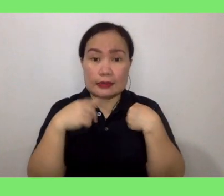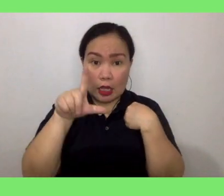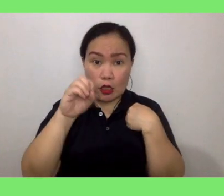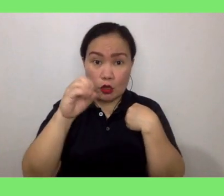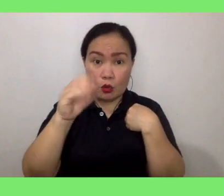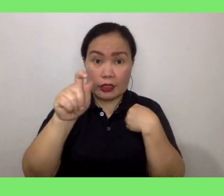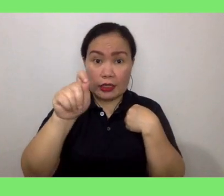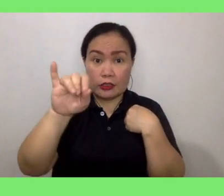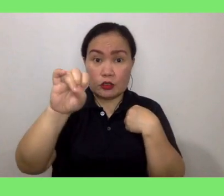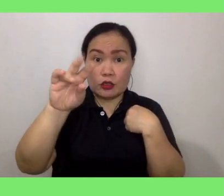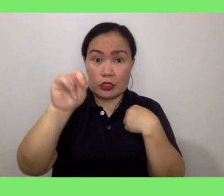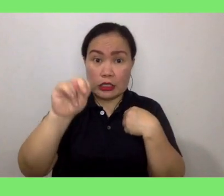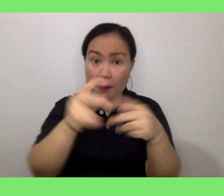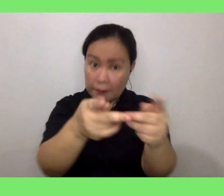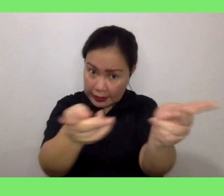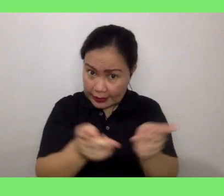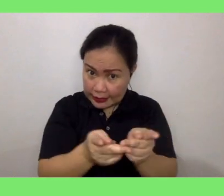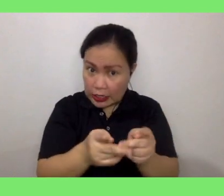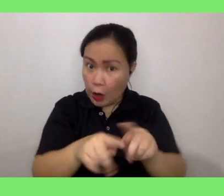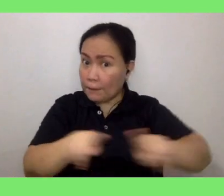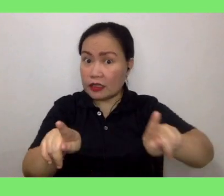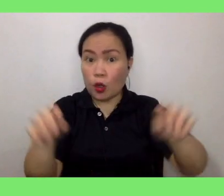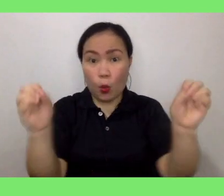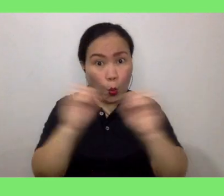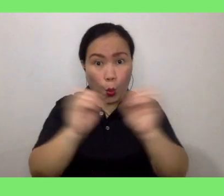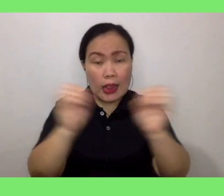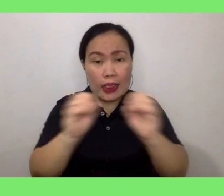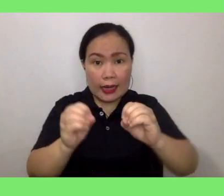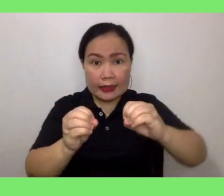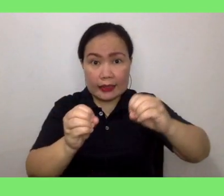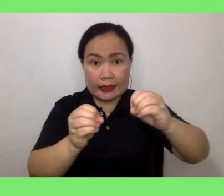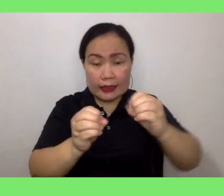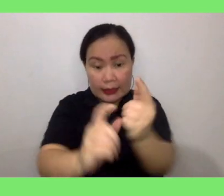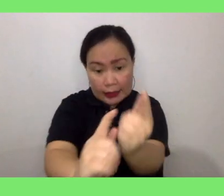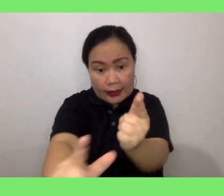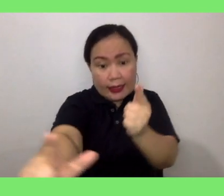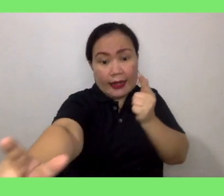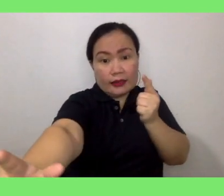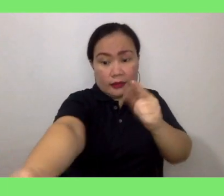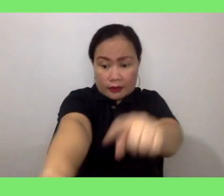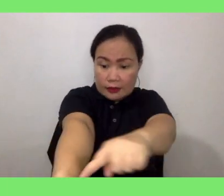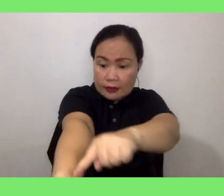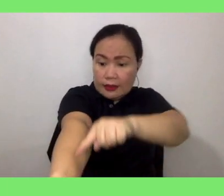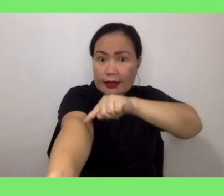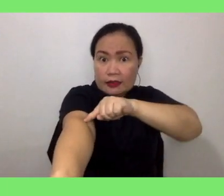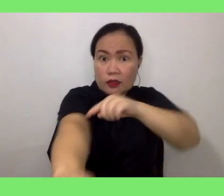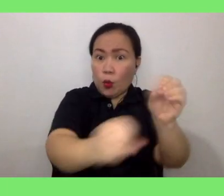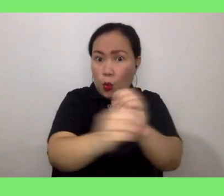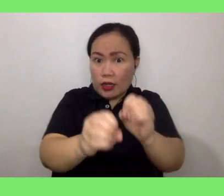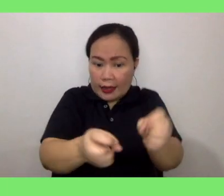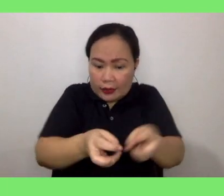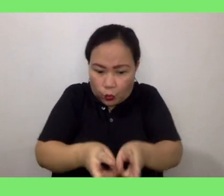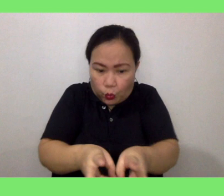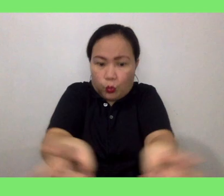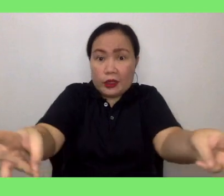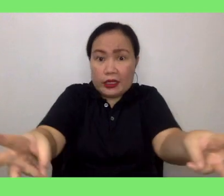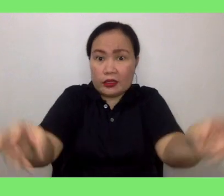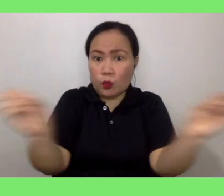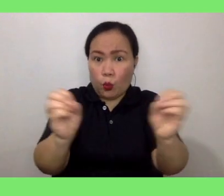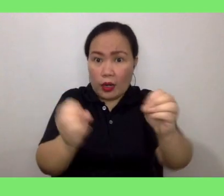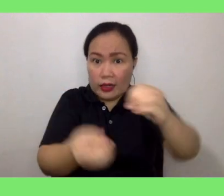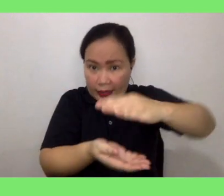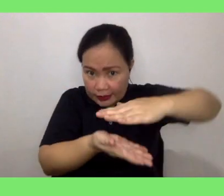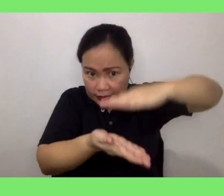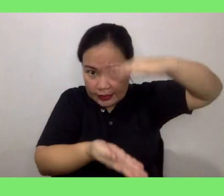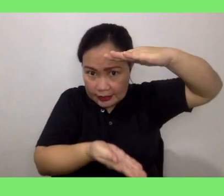no dimensions, length, width, thickness, and it doesn't occupy an area. Aside from that, we name